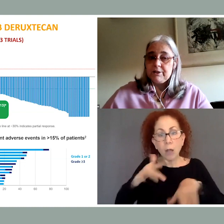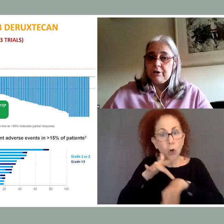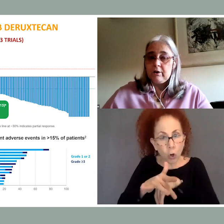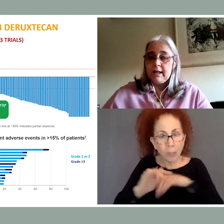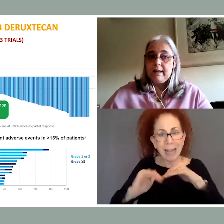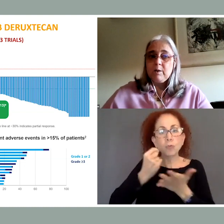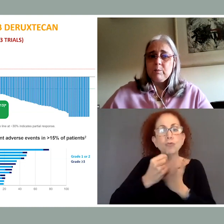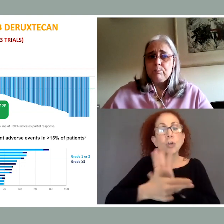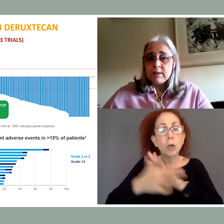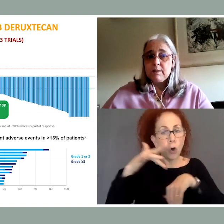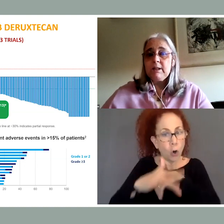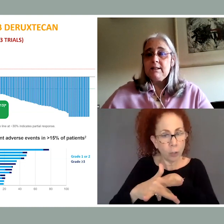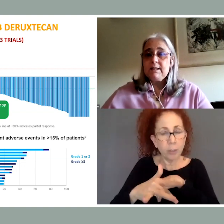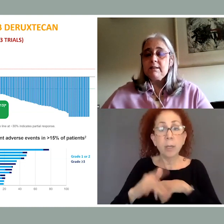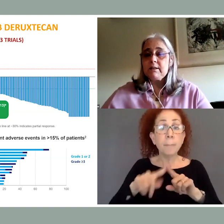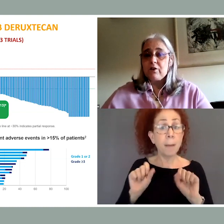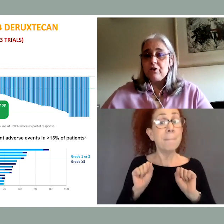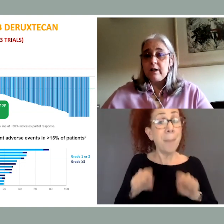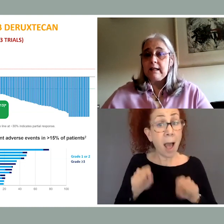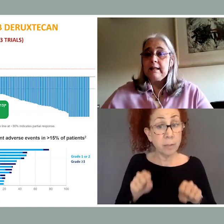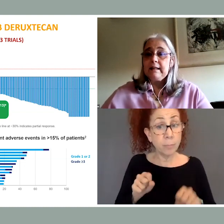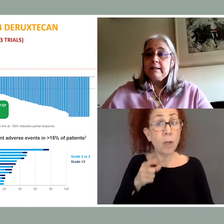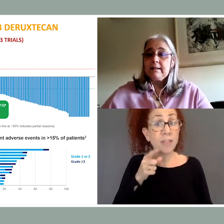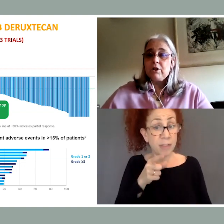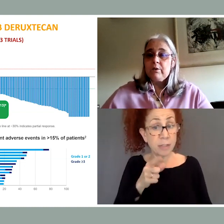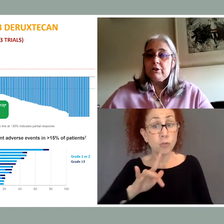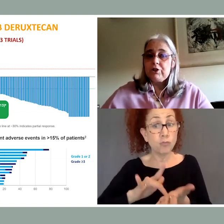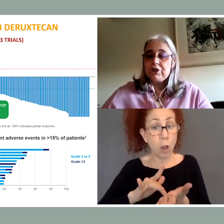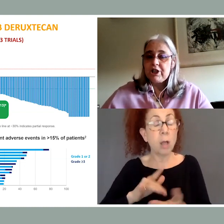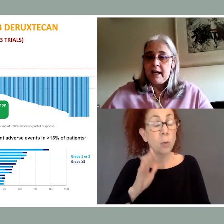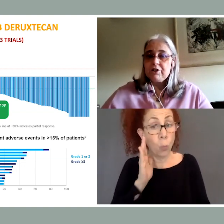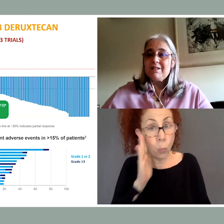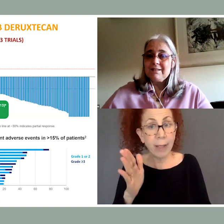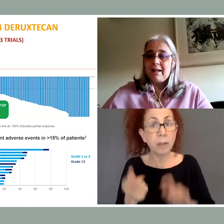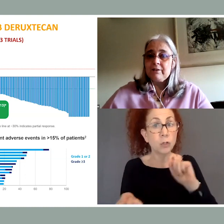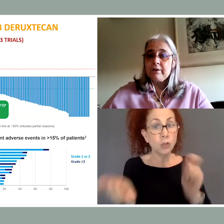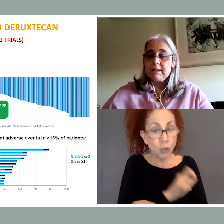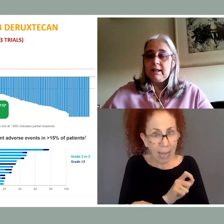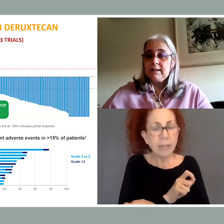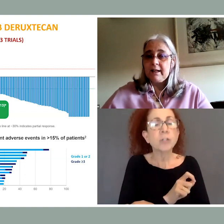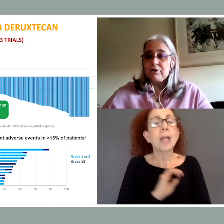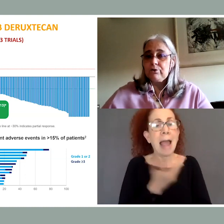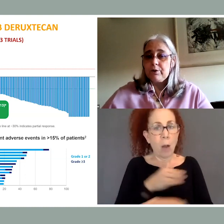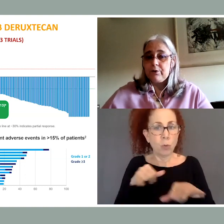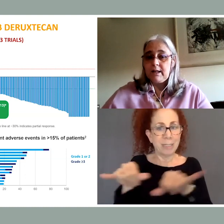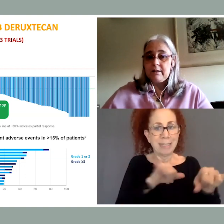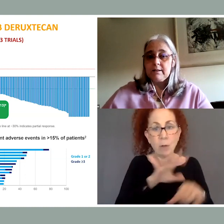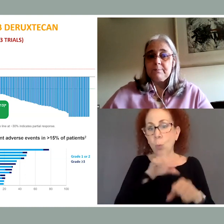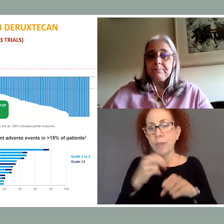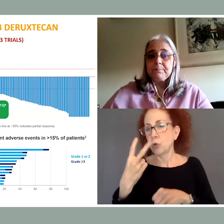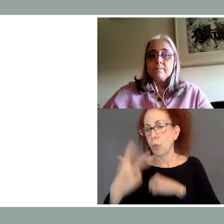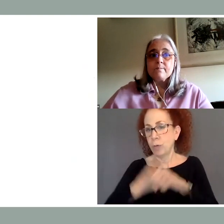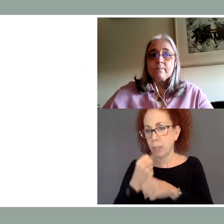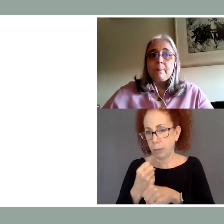treat this early. But possibly this is the drug that it's going to change the standards in the next 2 or 3